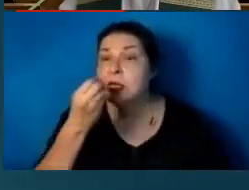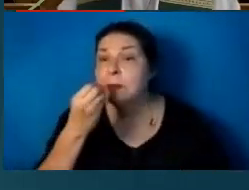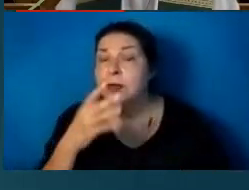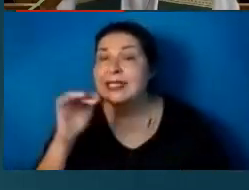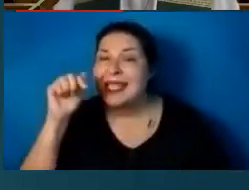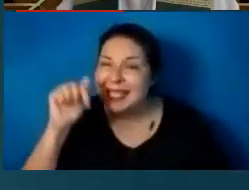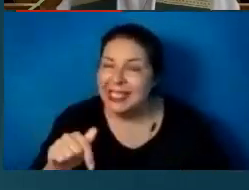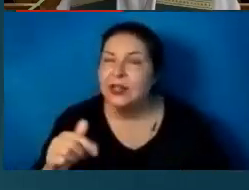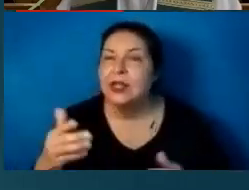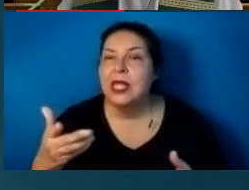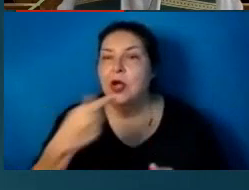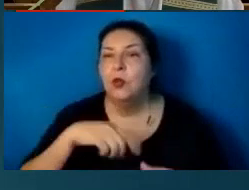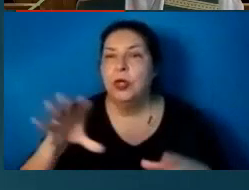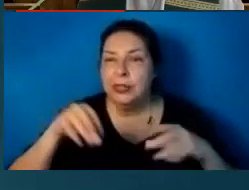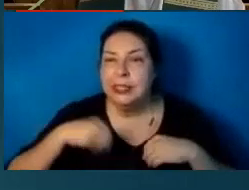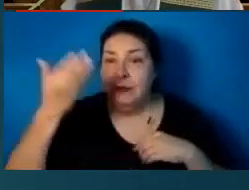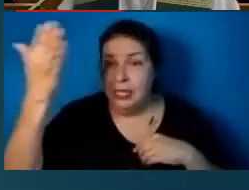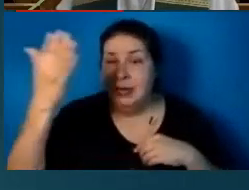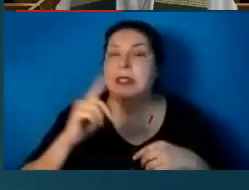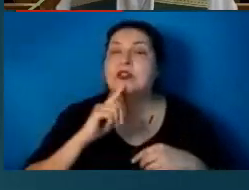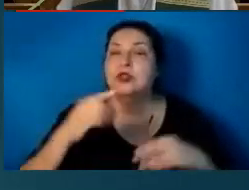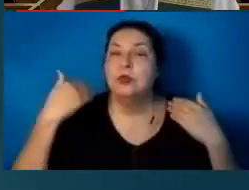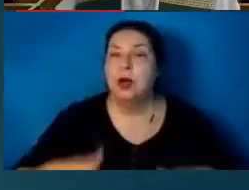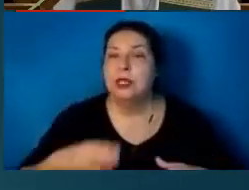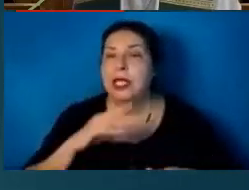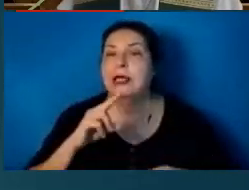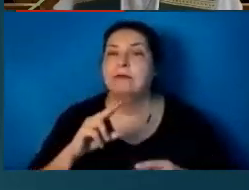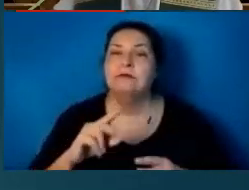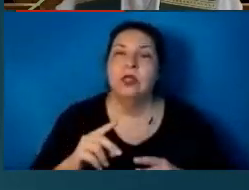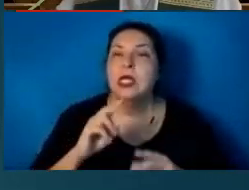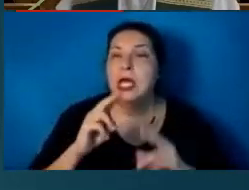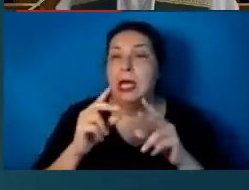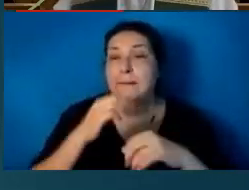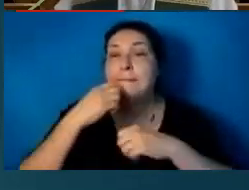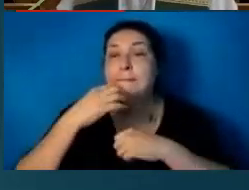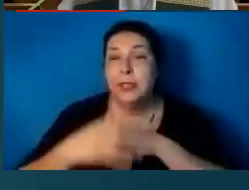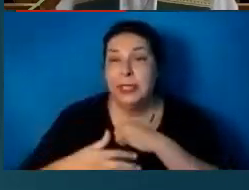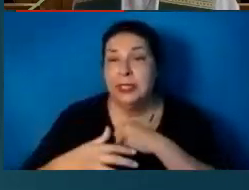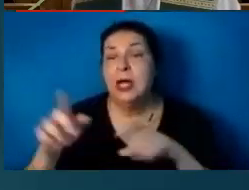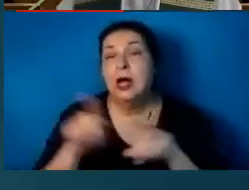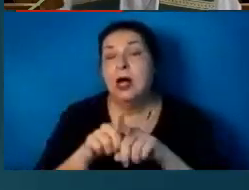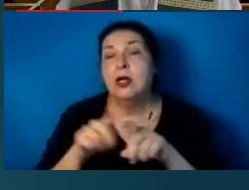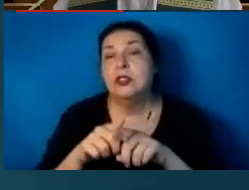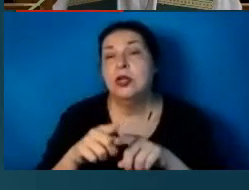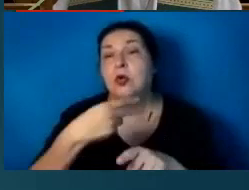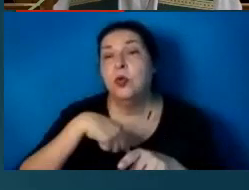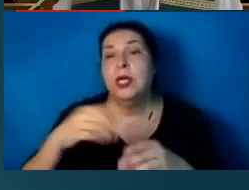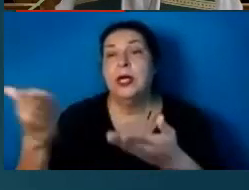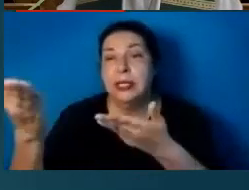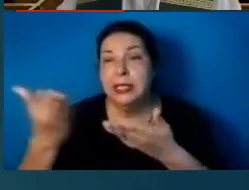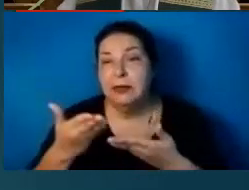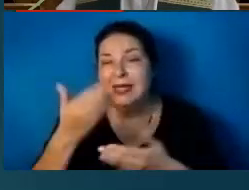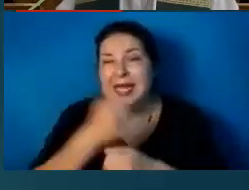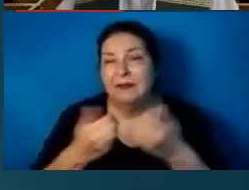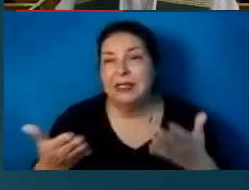receive him in his true body and very blood. And with him, we all also receive everything he